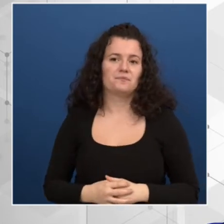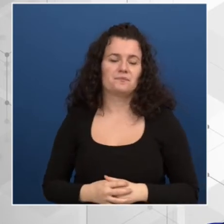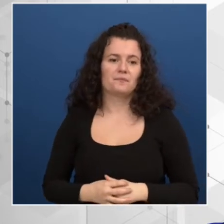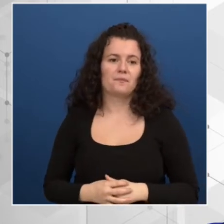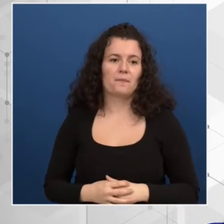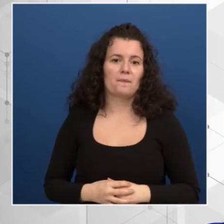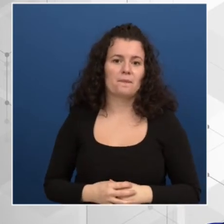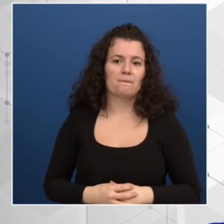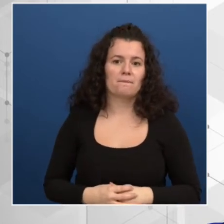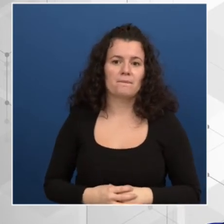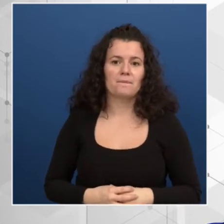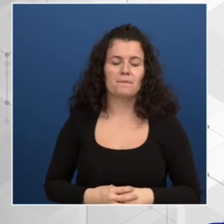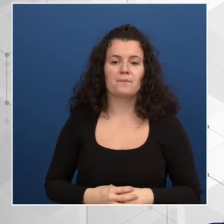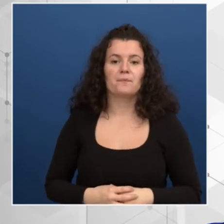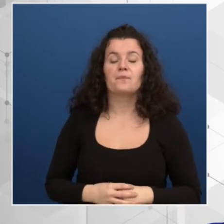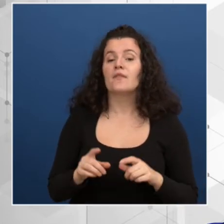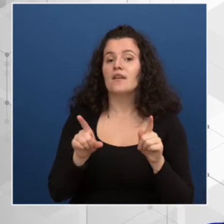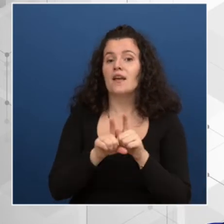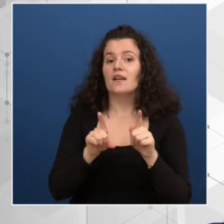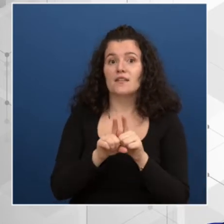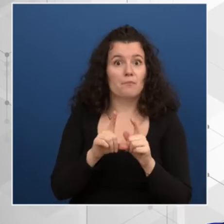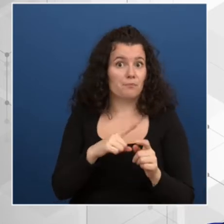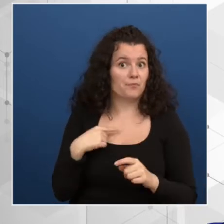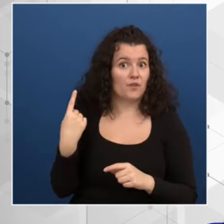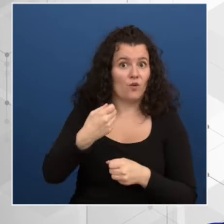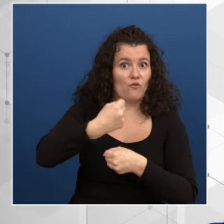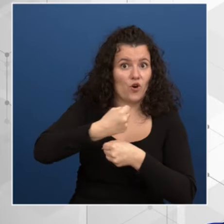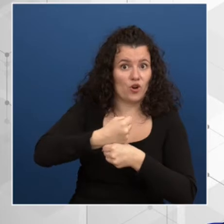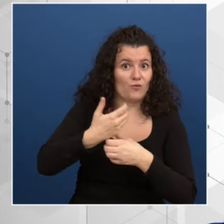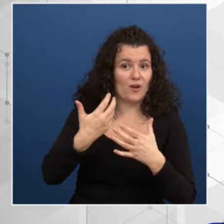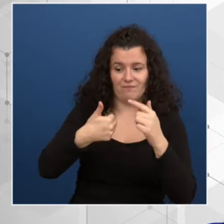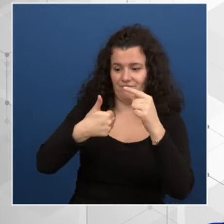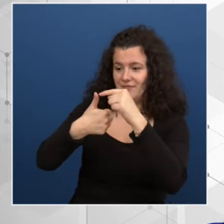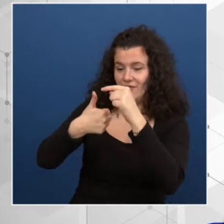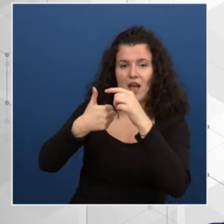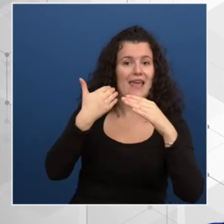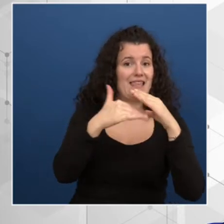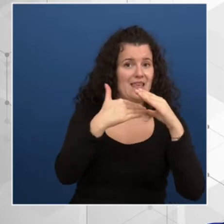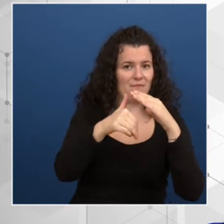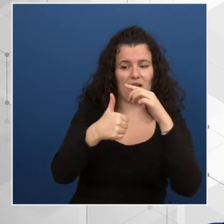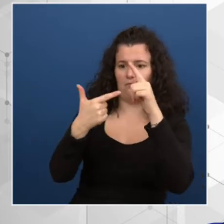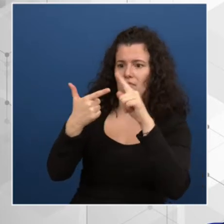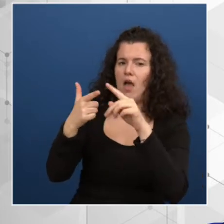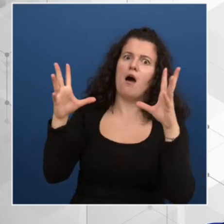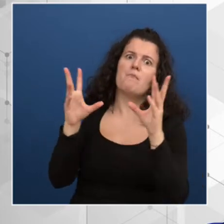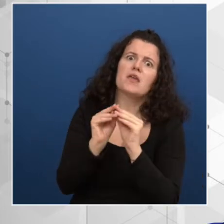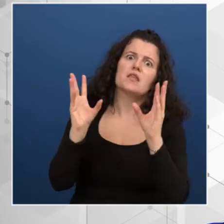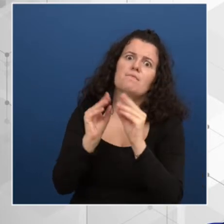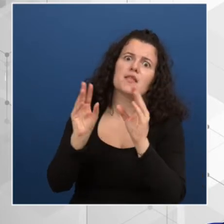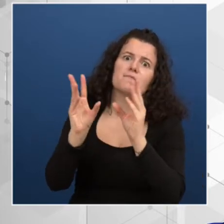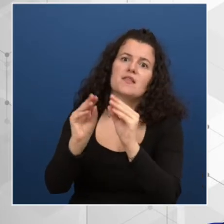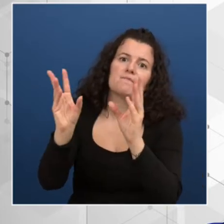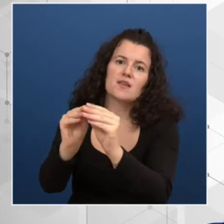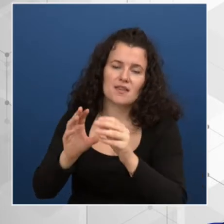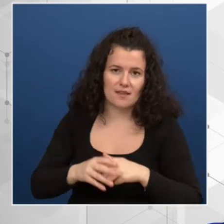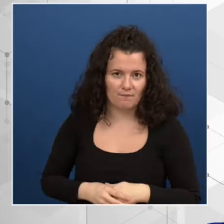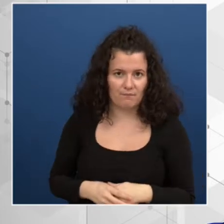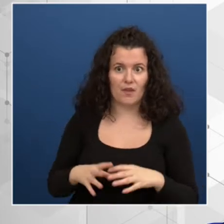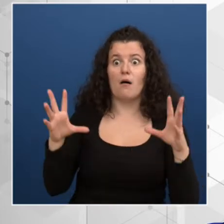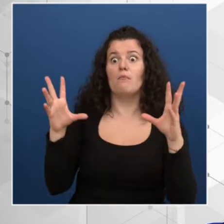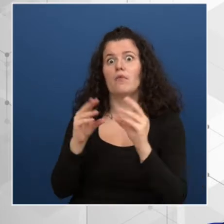What's something else we do? Meetings, meetings, meetings. We live in meetings. We rely on them to progress our work, solve